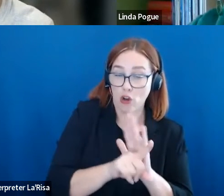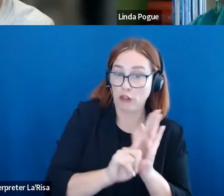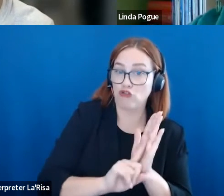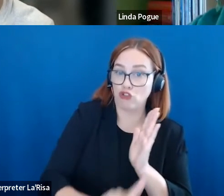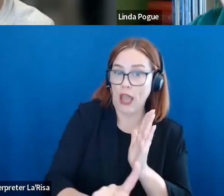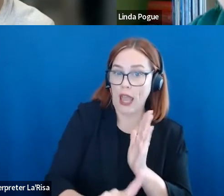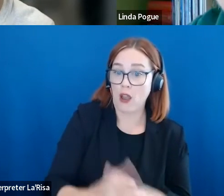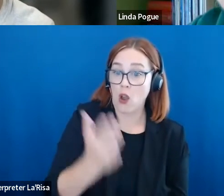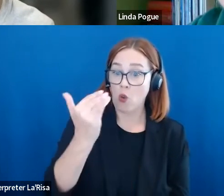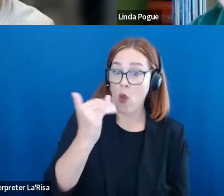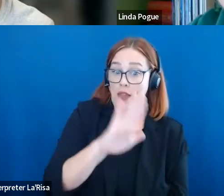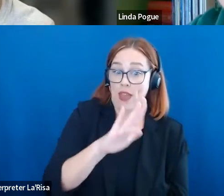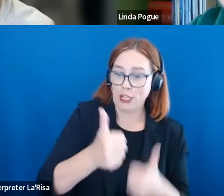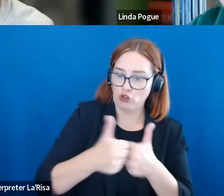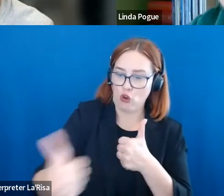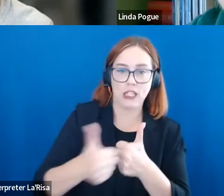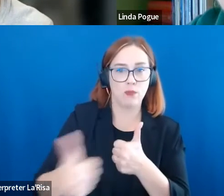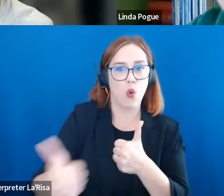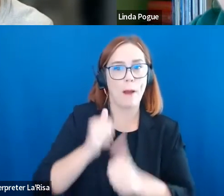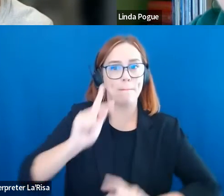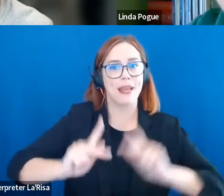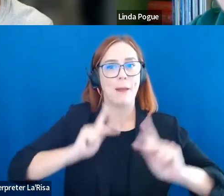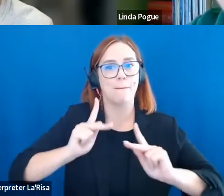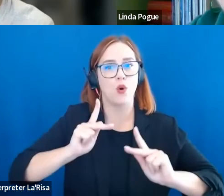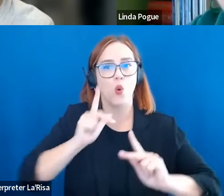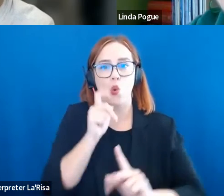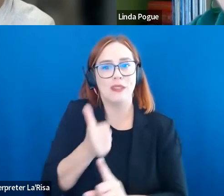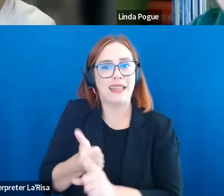with health conditions. So we do conduct background checks.